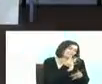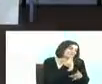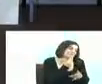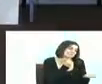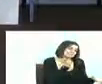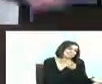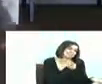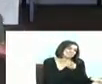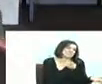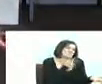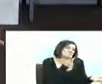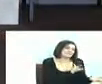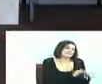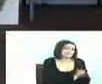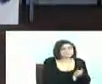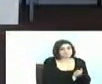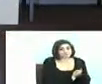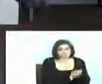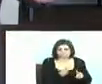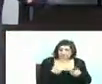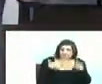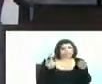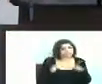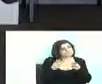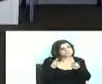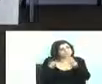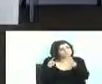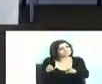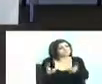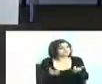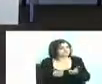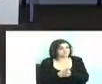so life goes on in one way or another.